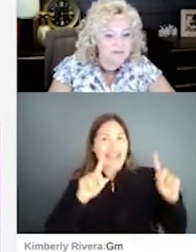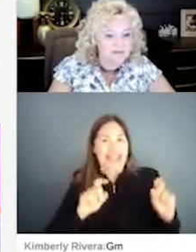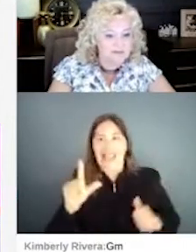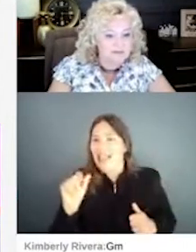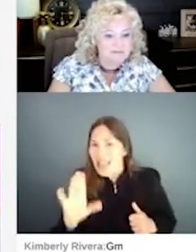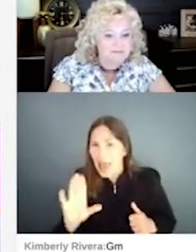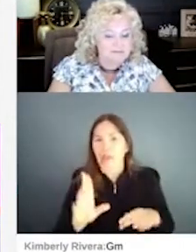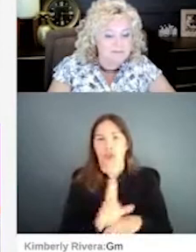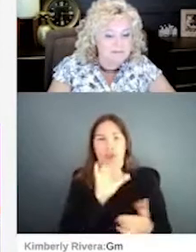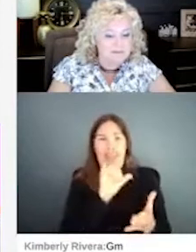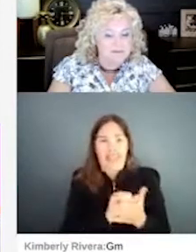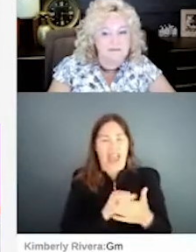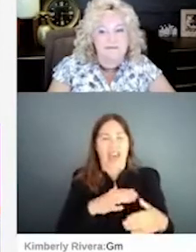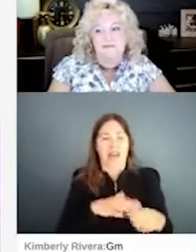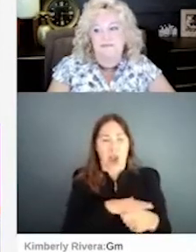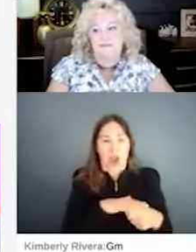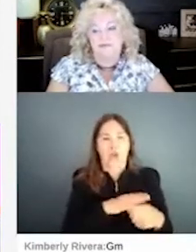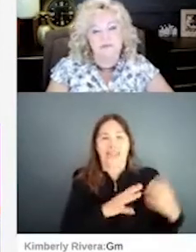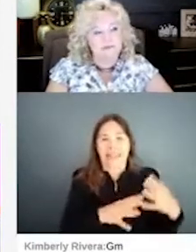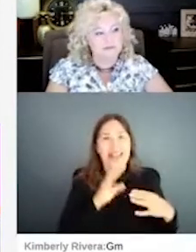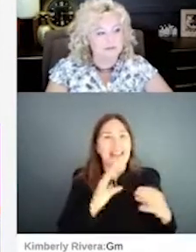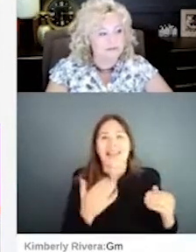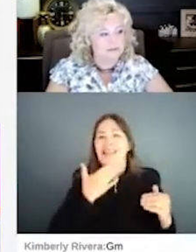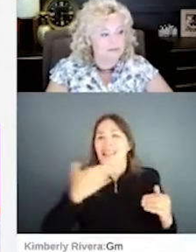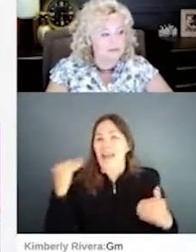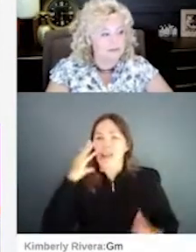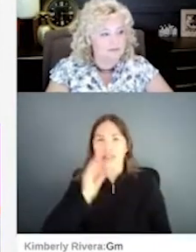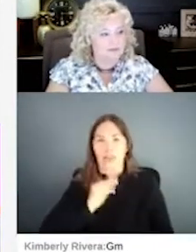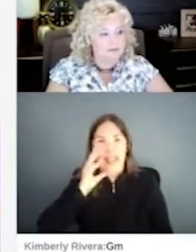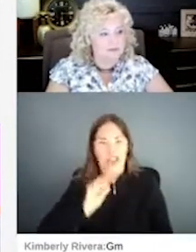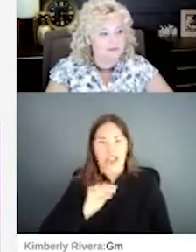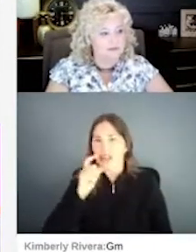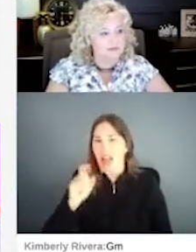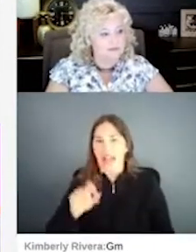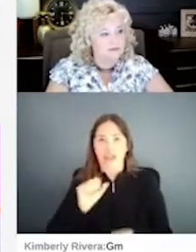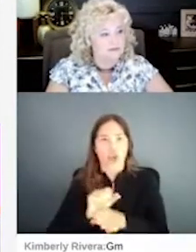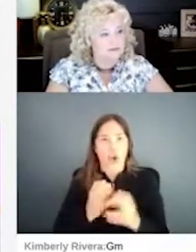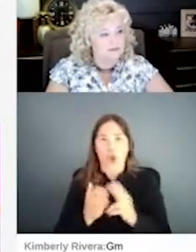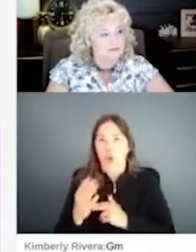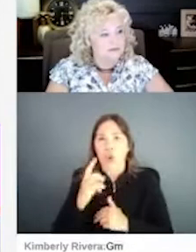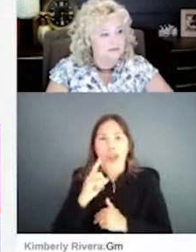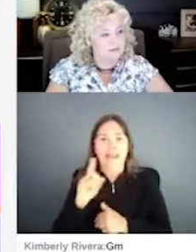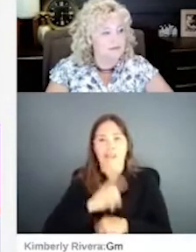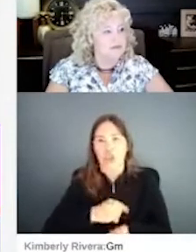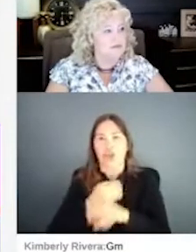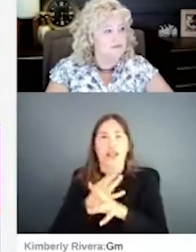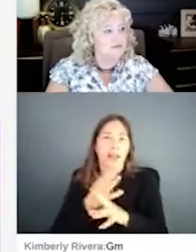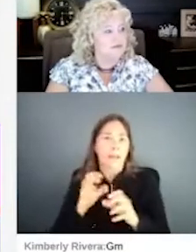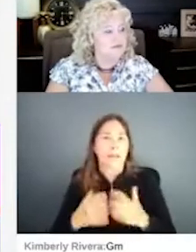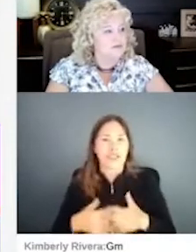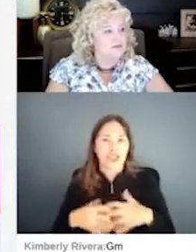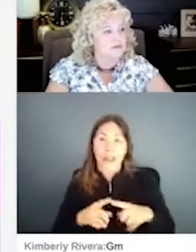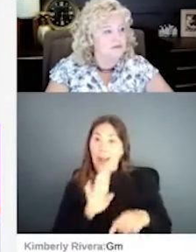you use that local installation, because it's a much better experience not having to work through a virtual machine. But in your